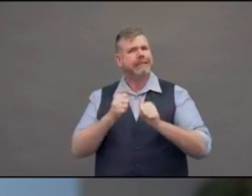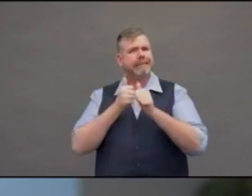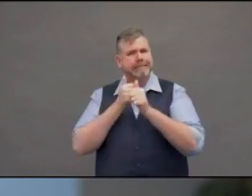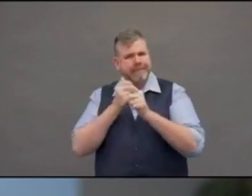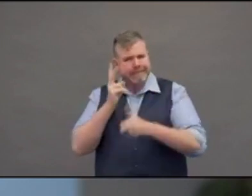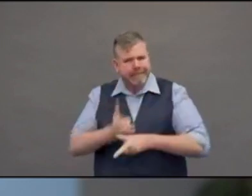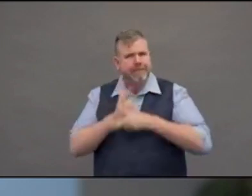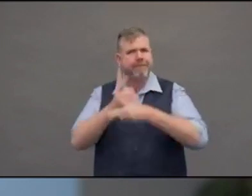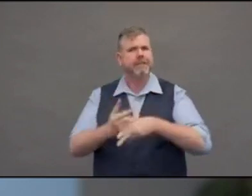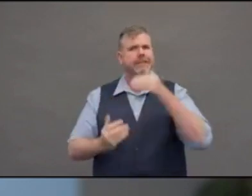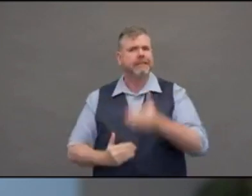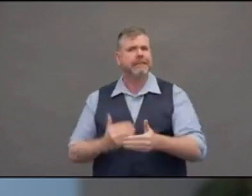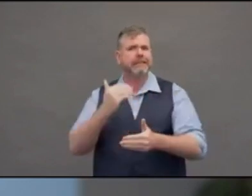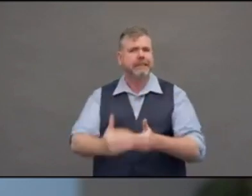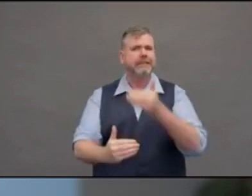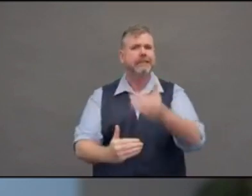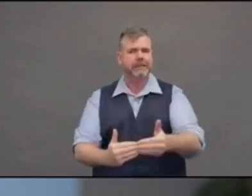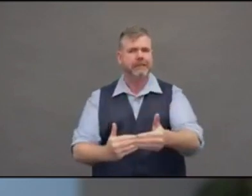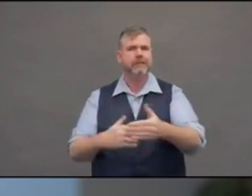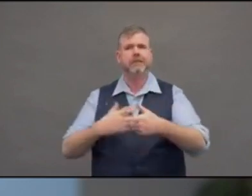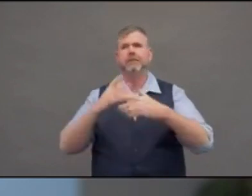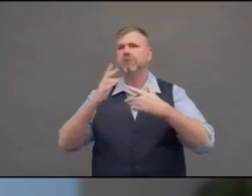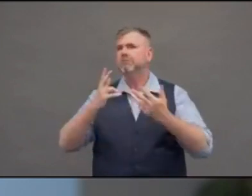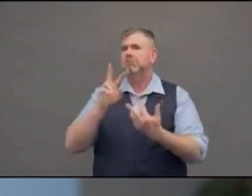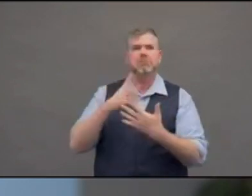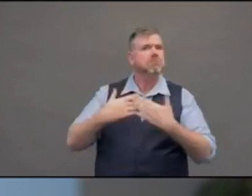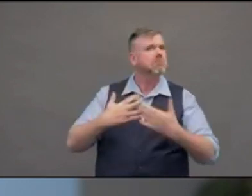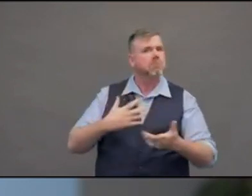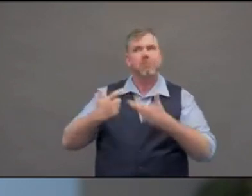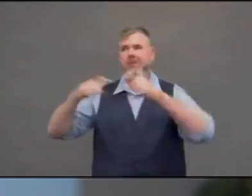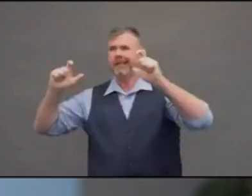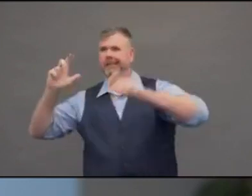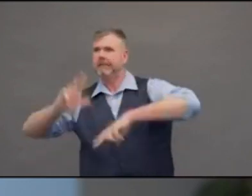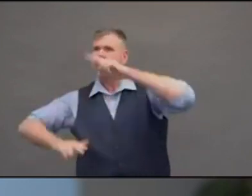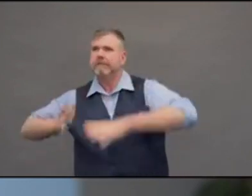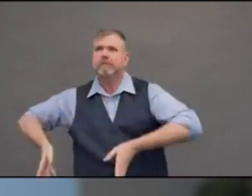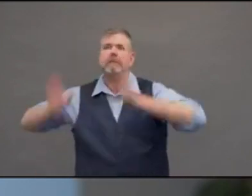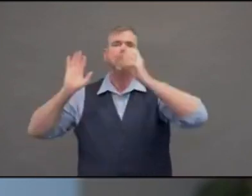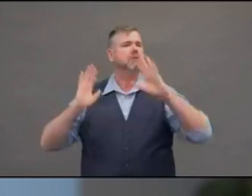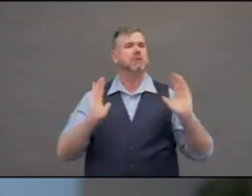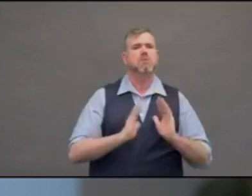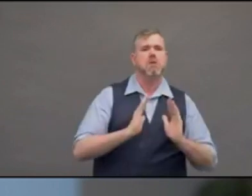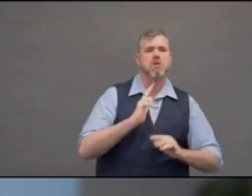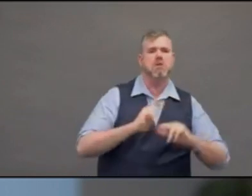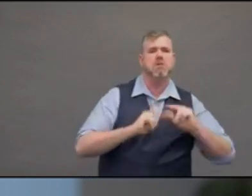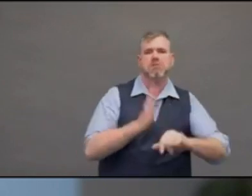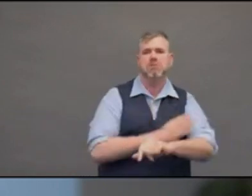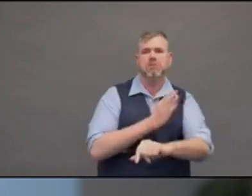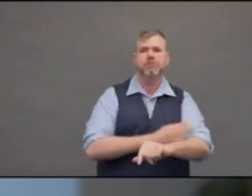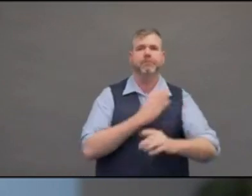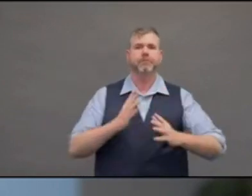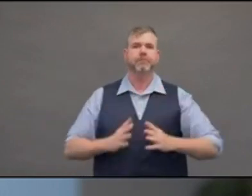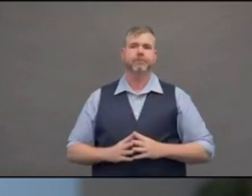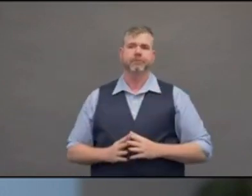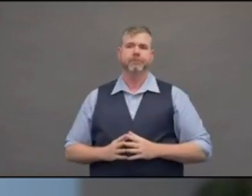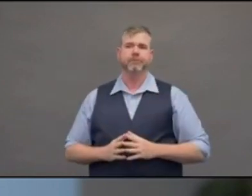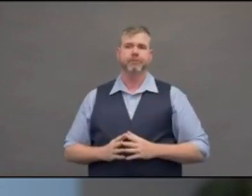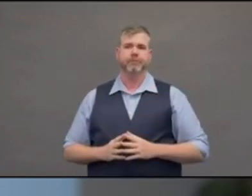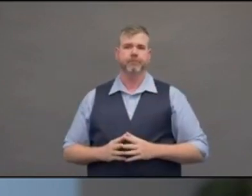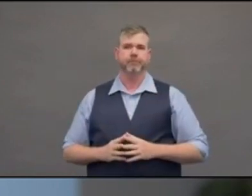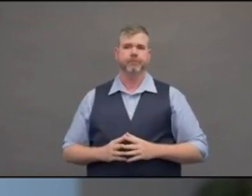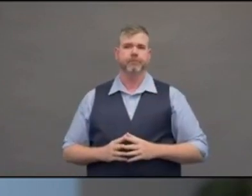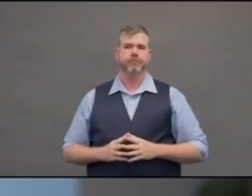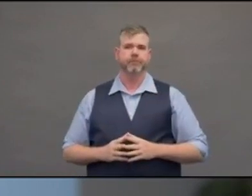projects. That industry is used to having adherence to very strict and significant safety